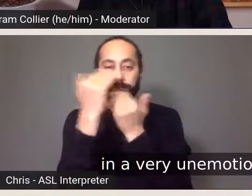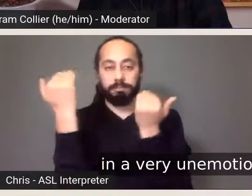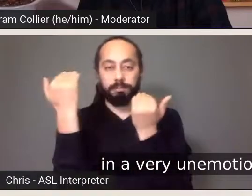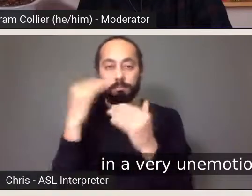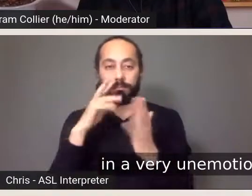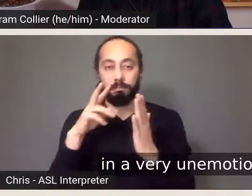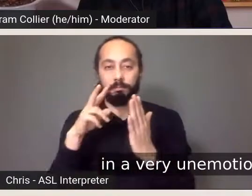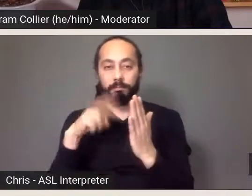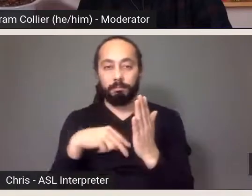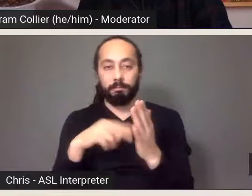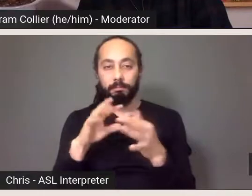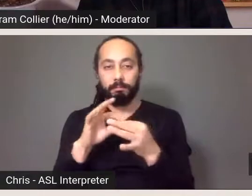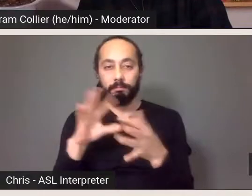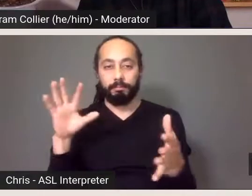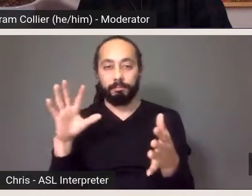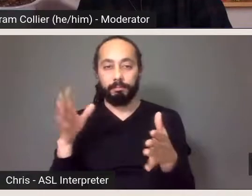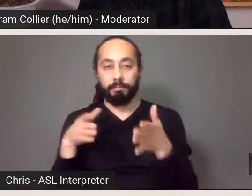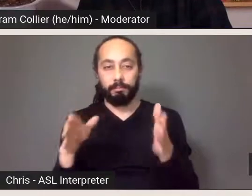unattached way.